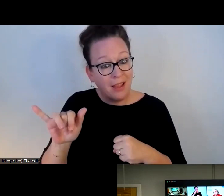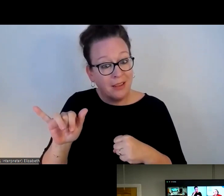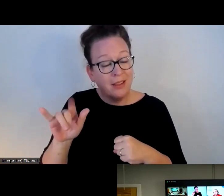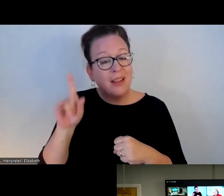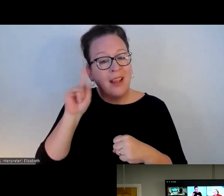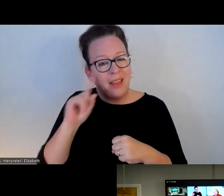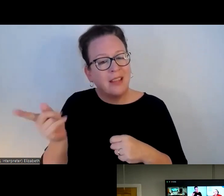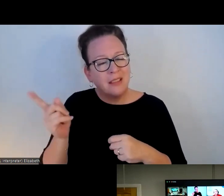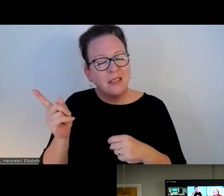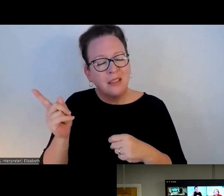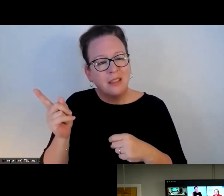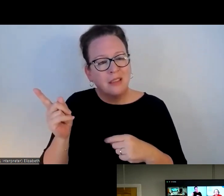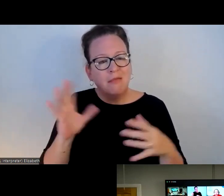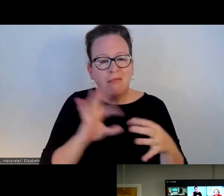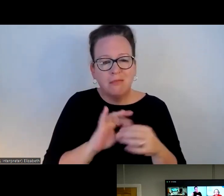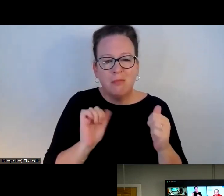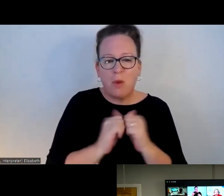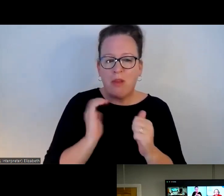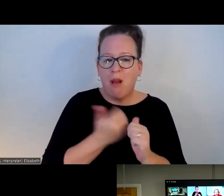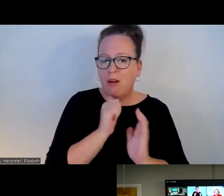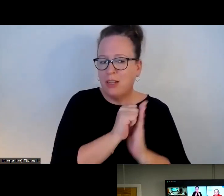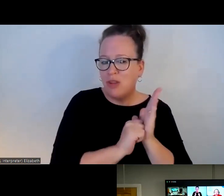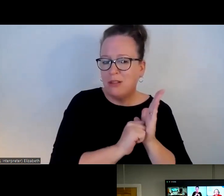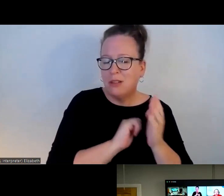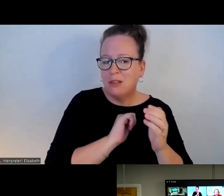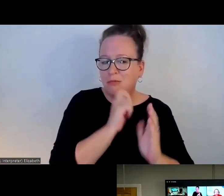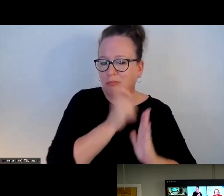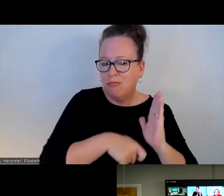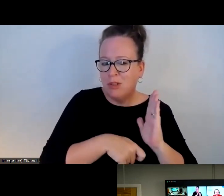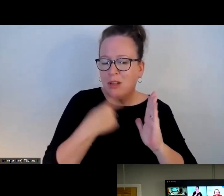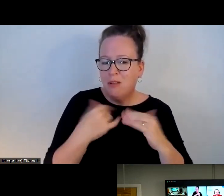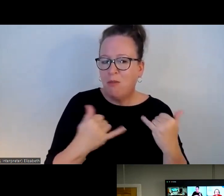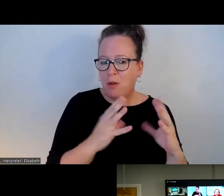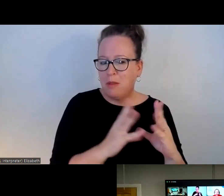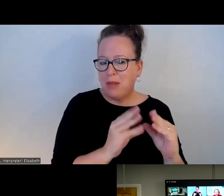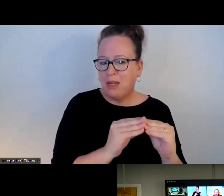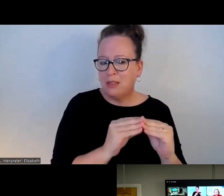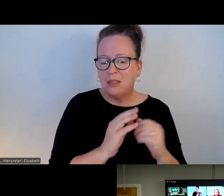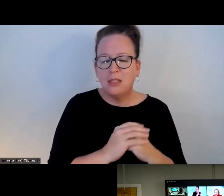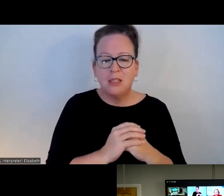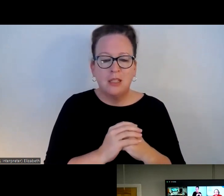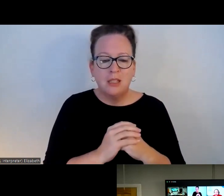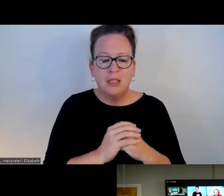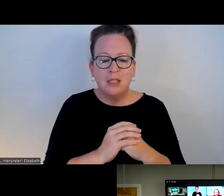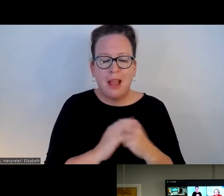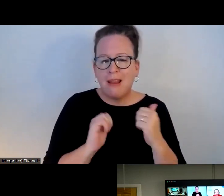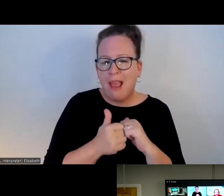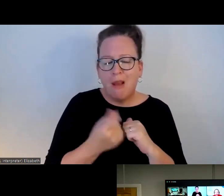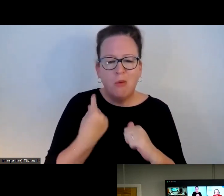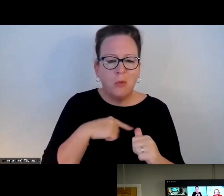dovetails with the agenda setting, the agenda setting for these meetings, and kind of how